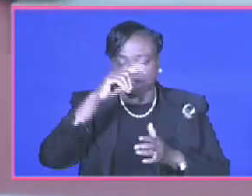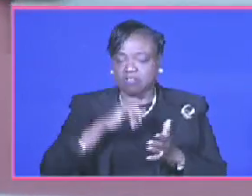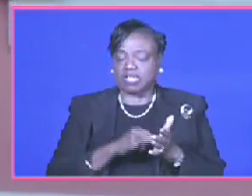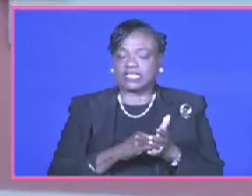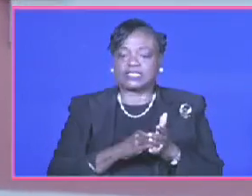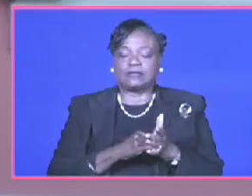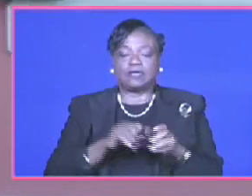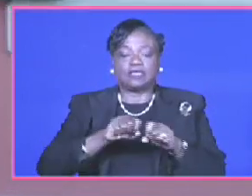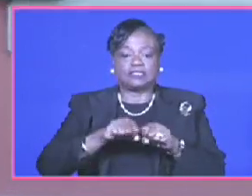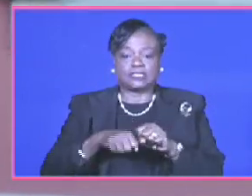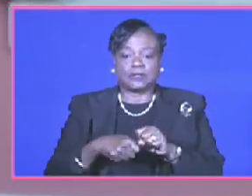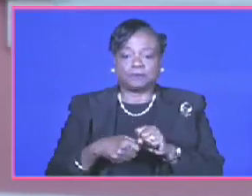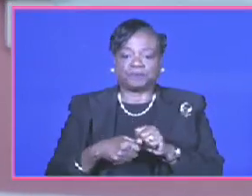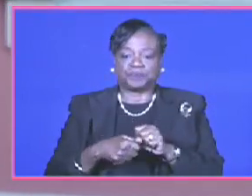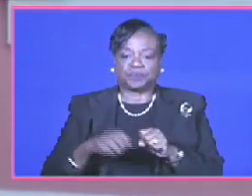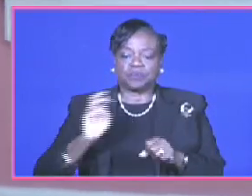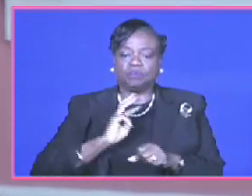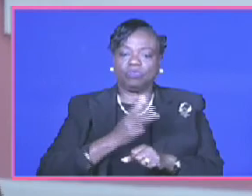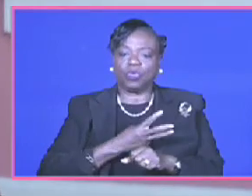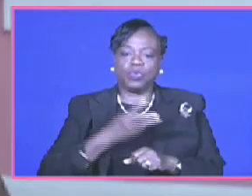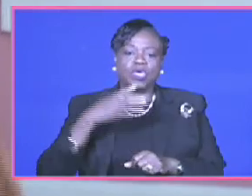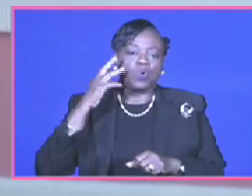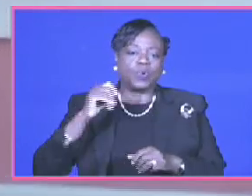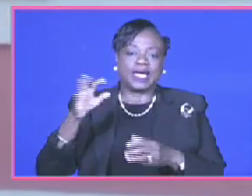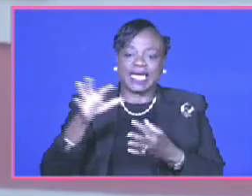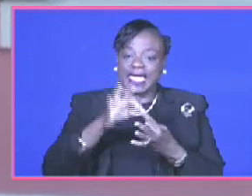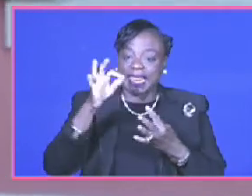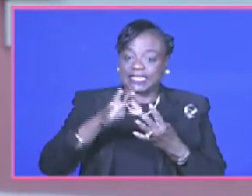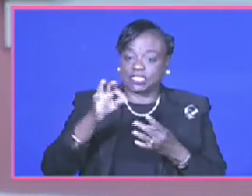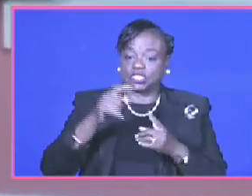so we were elected to spend the